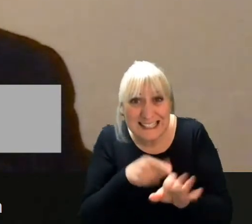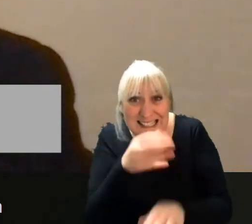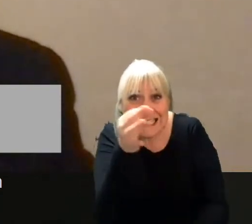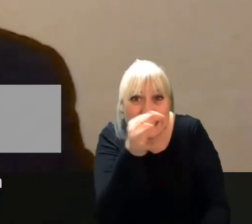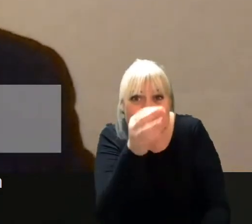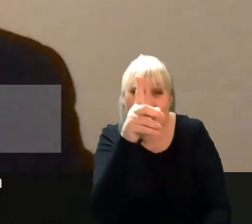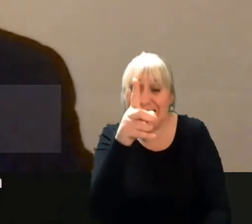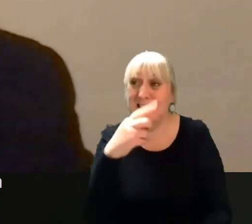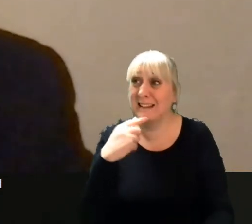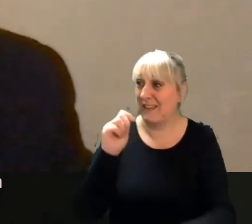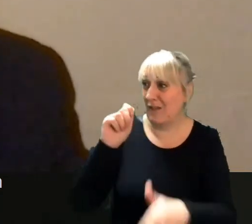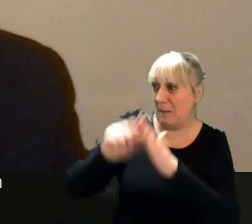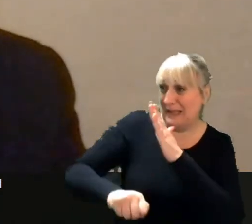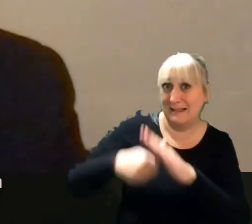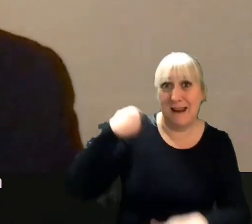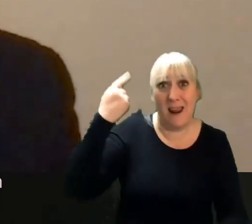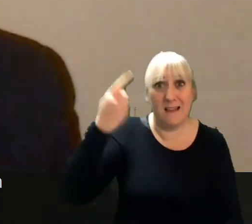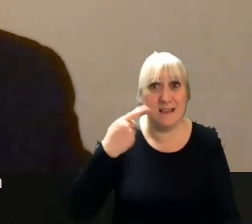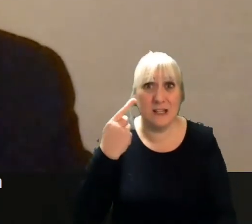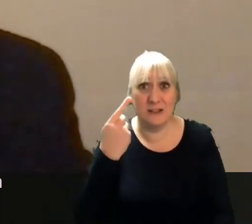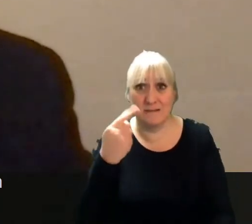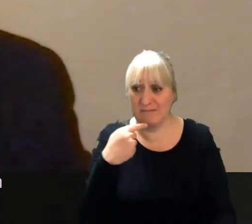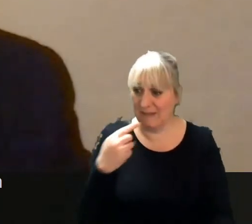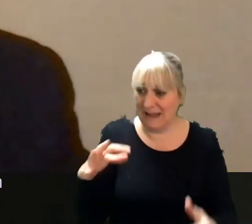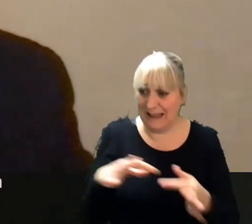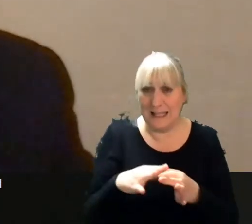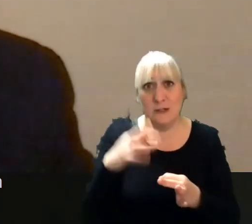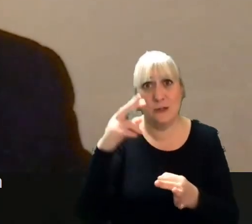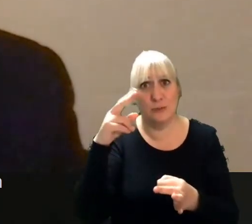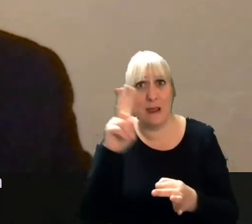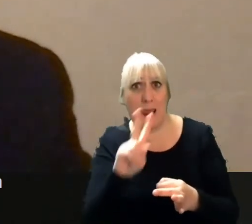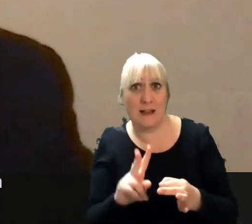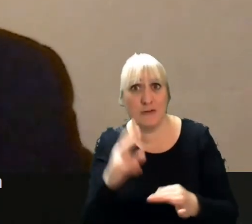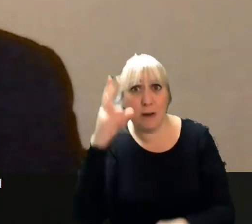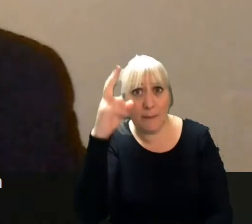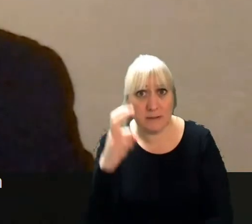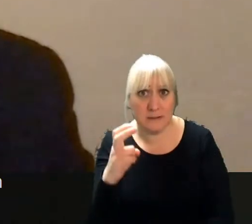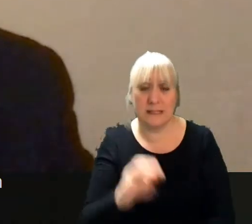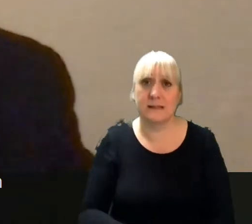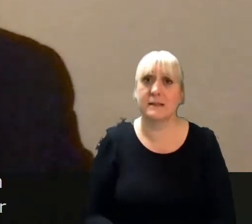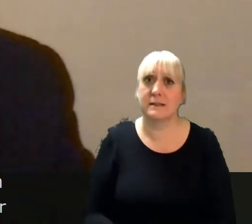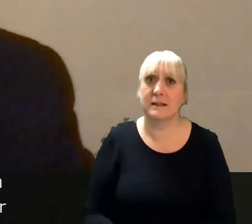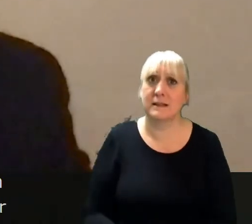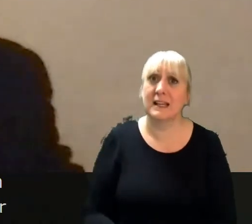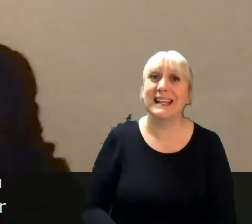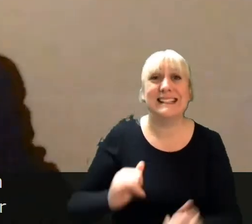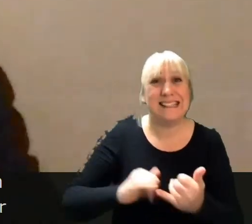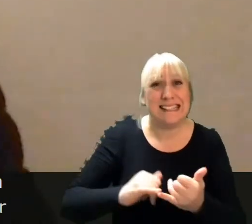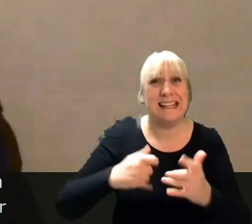is all hot air from Sadiq Khan on every subject, but particularly air quality.